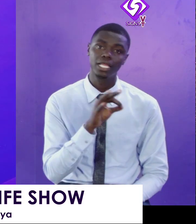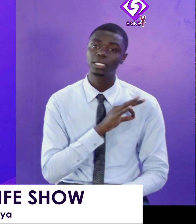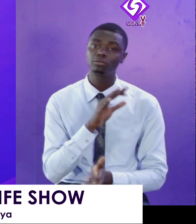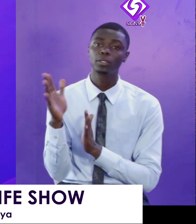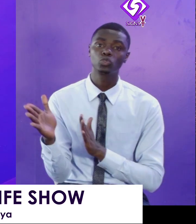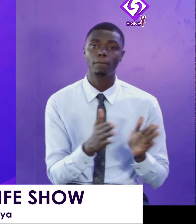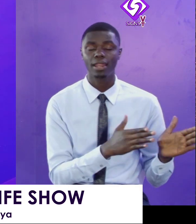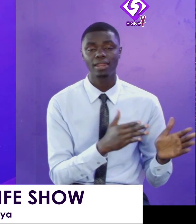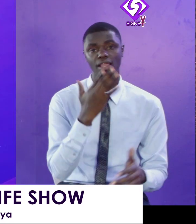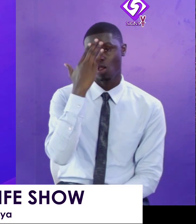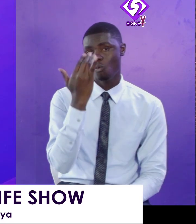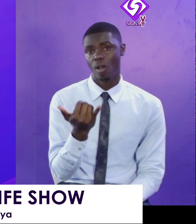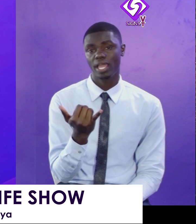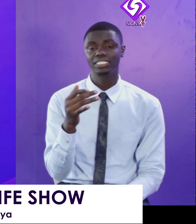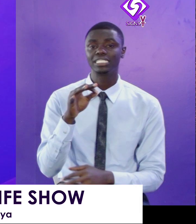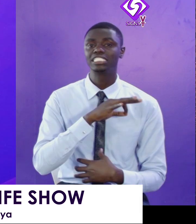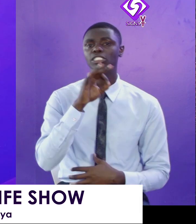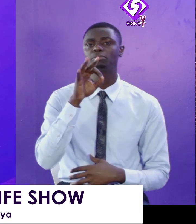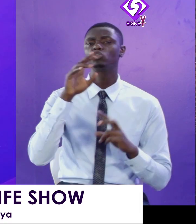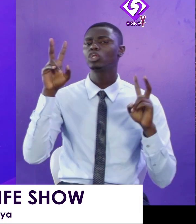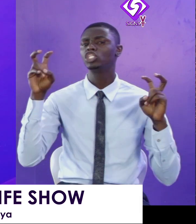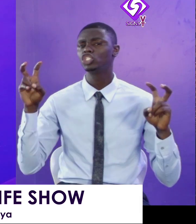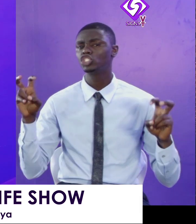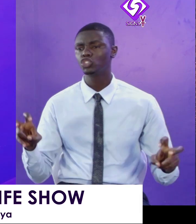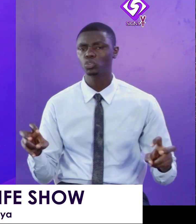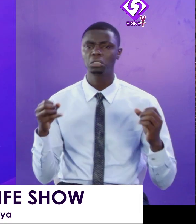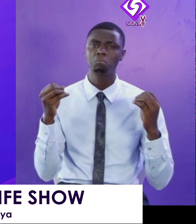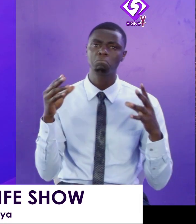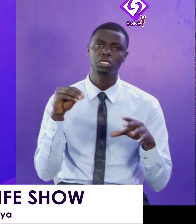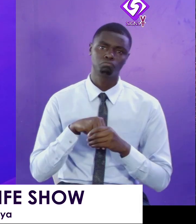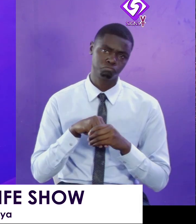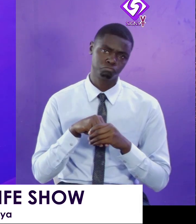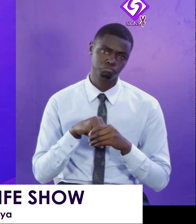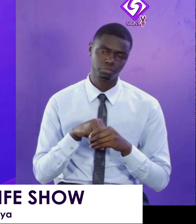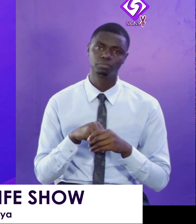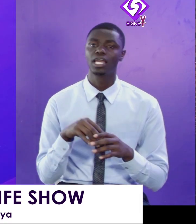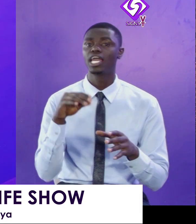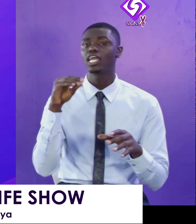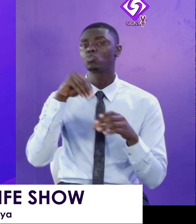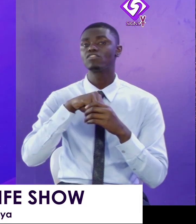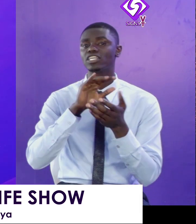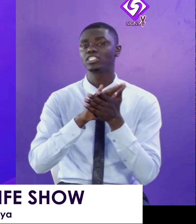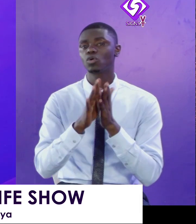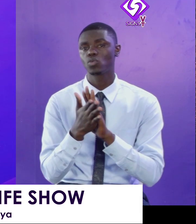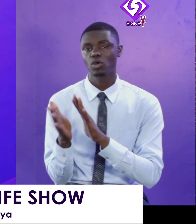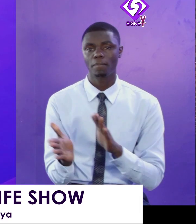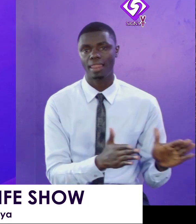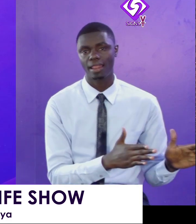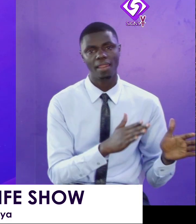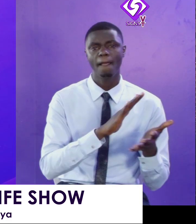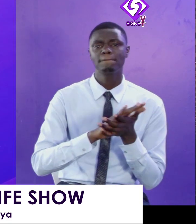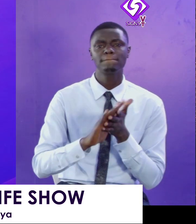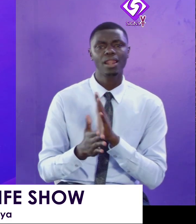planning, because even in spiritual matters, many of us invest, and we invest without a plan. Plan even for